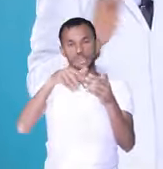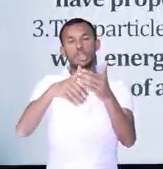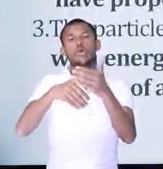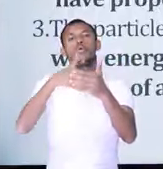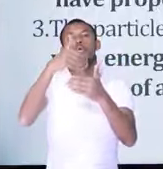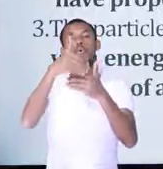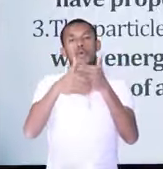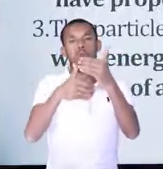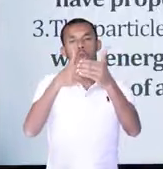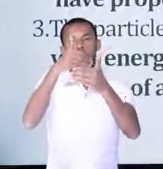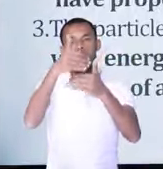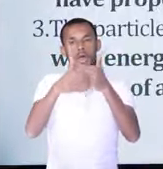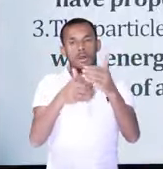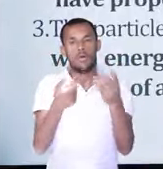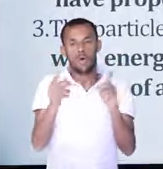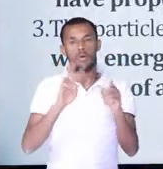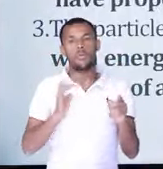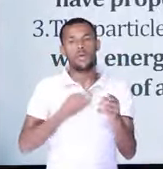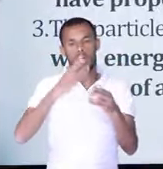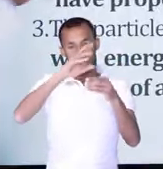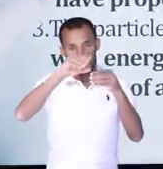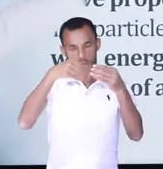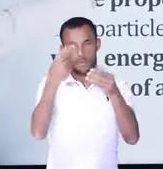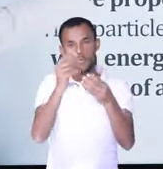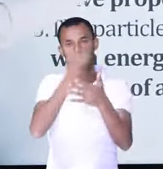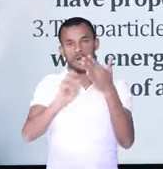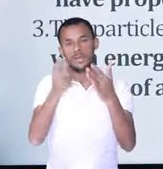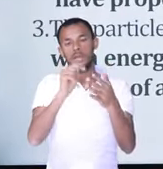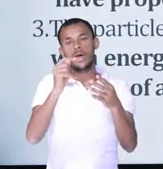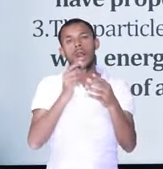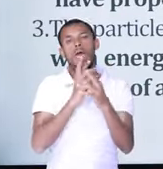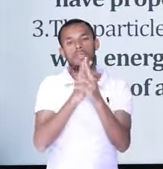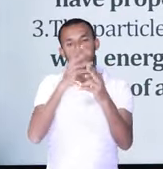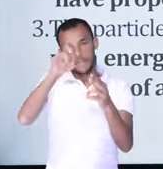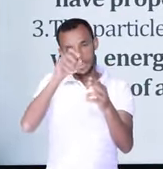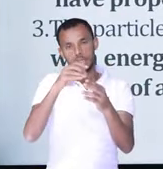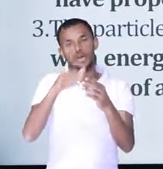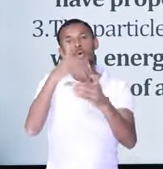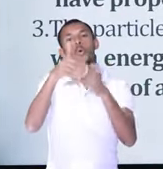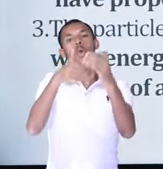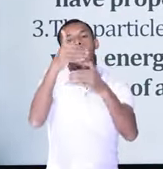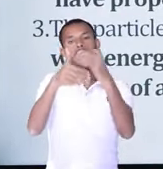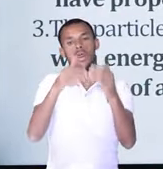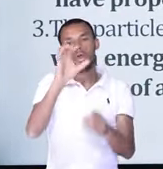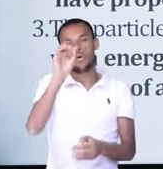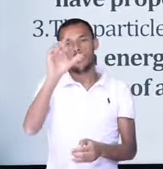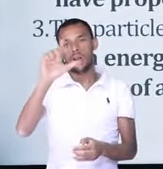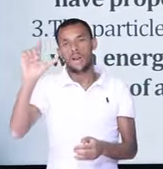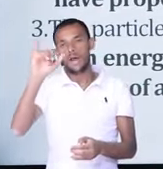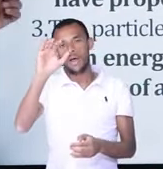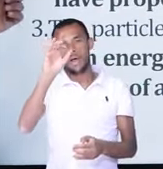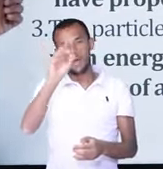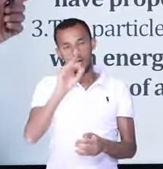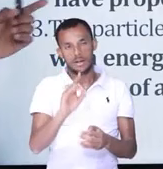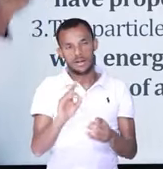be collide. When we give a product, the reactant species must collide. This is the first procedure. This is the first theory.